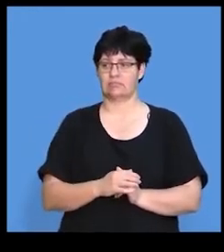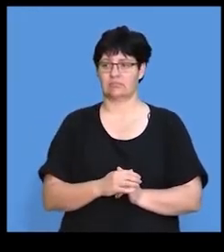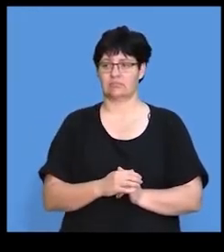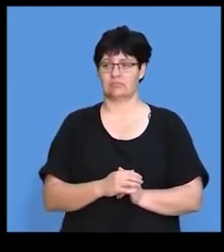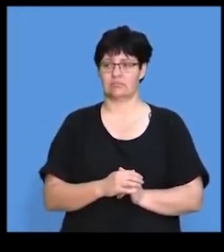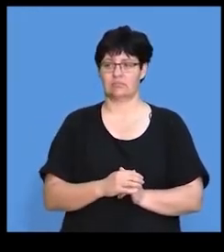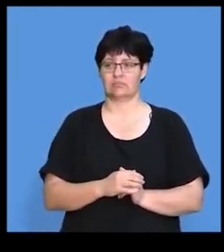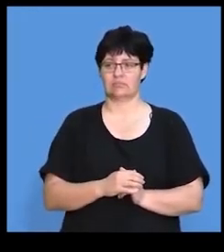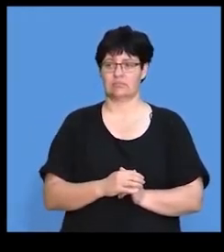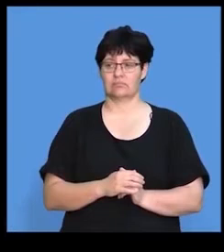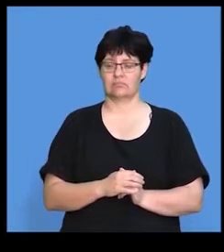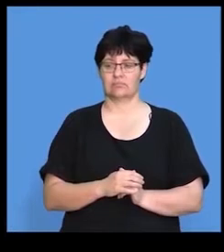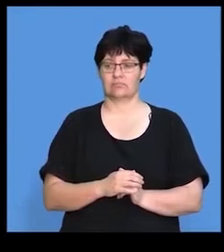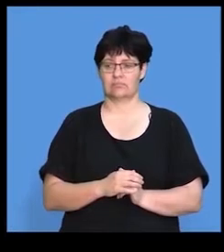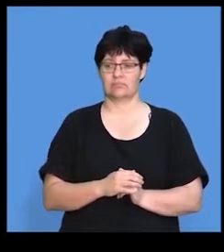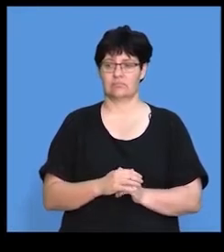quadrilateral.